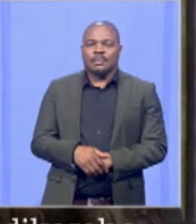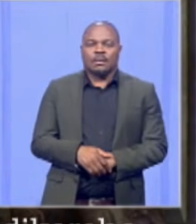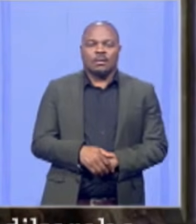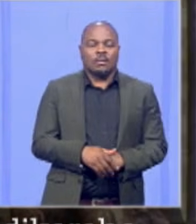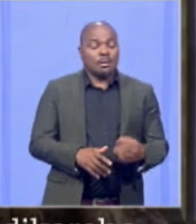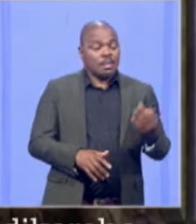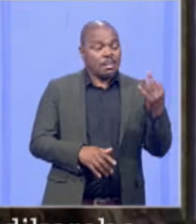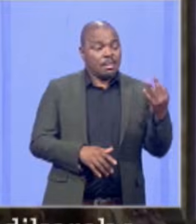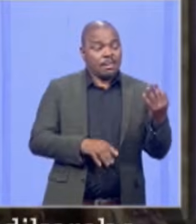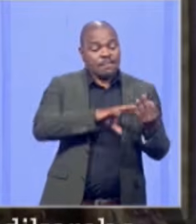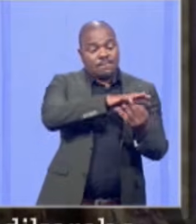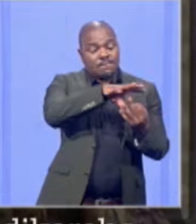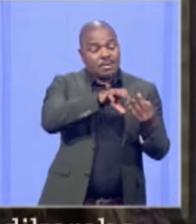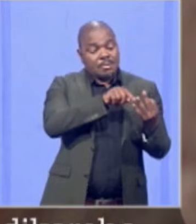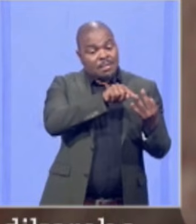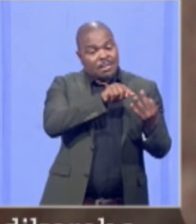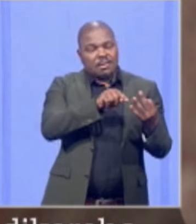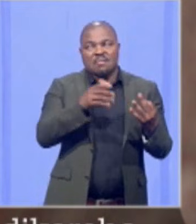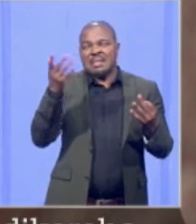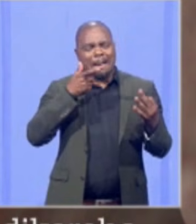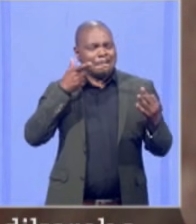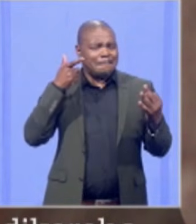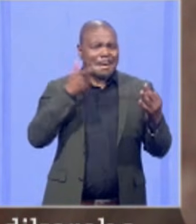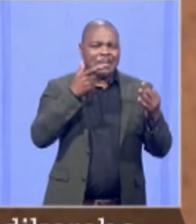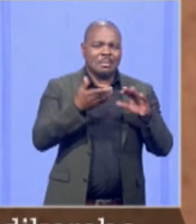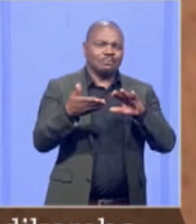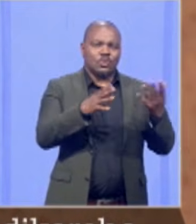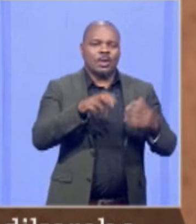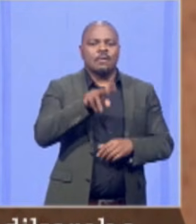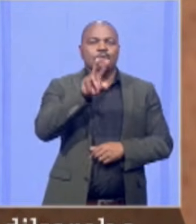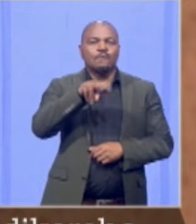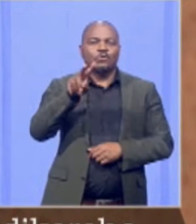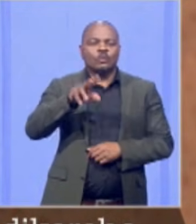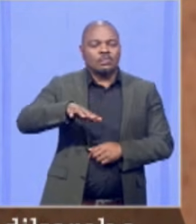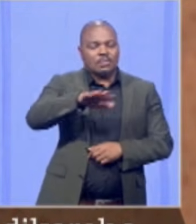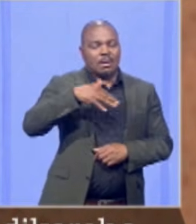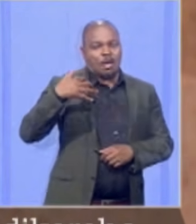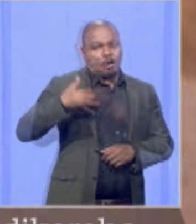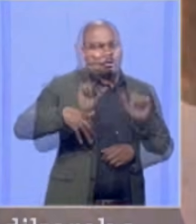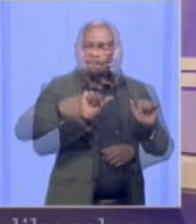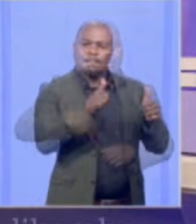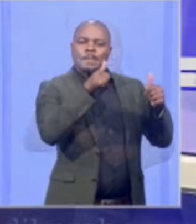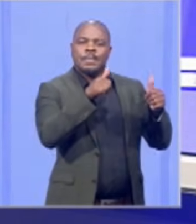Ditokolo di le tharo tsa lelapa di bolailwe ka go thuntsiwa kwa Phosphorus kwa Ekurhuleni.